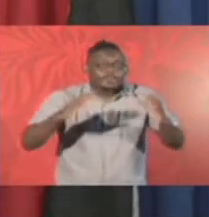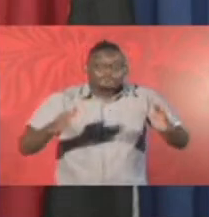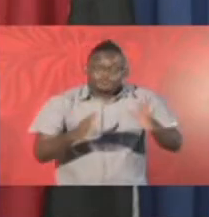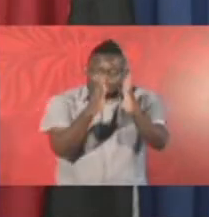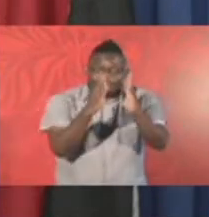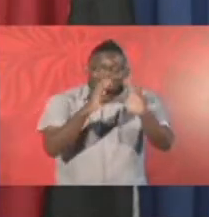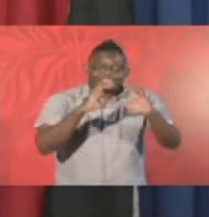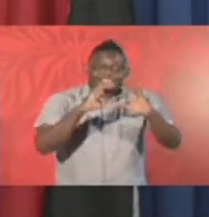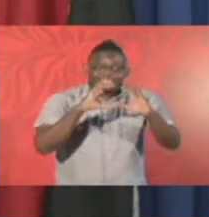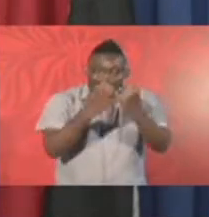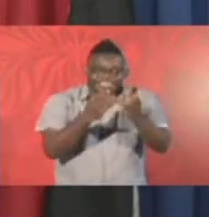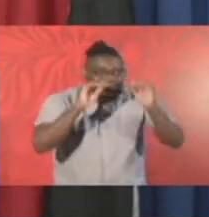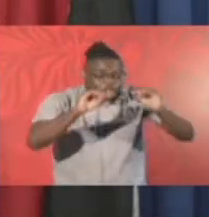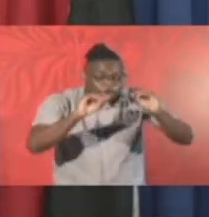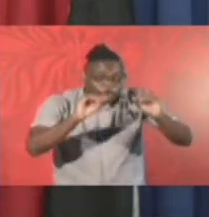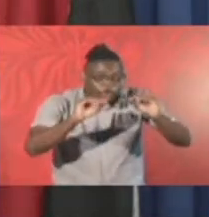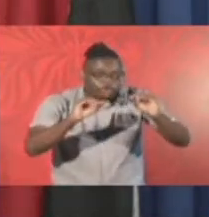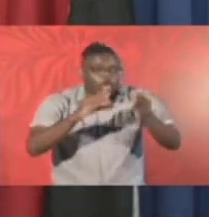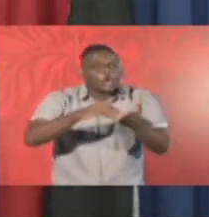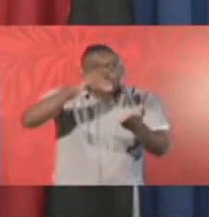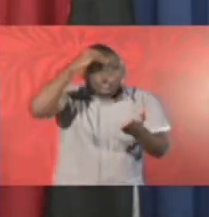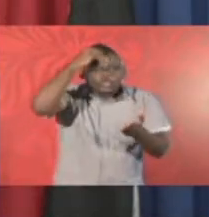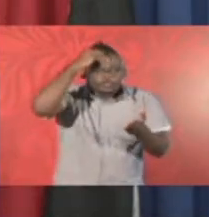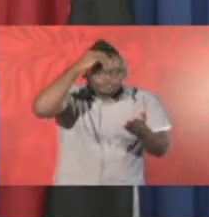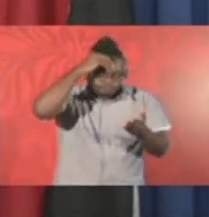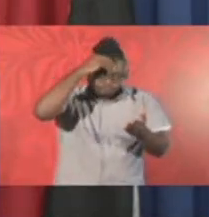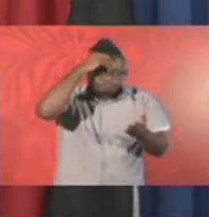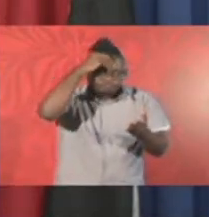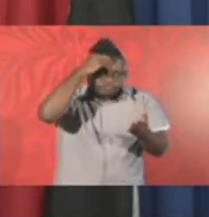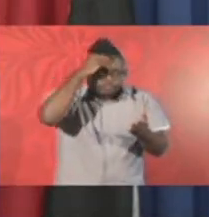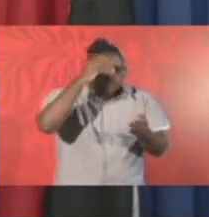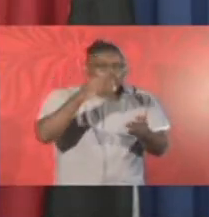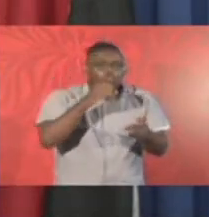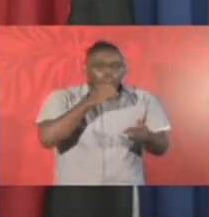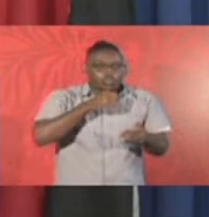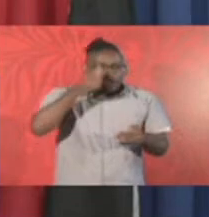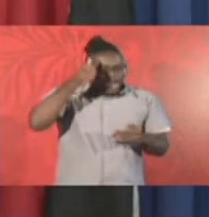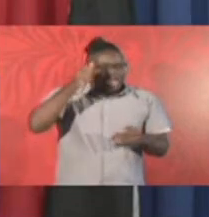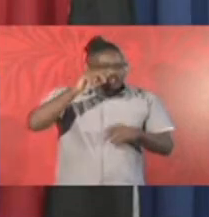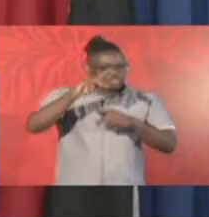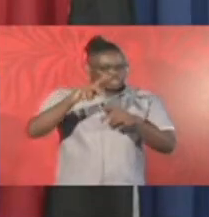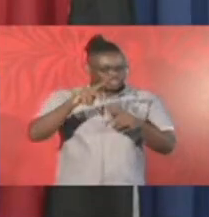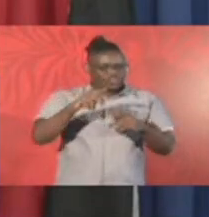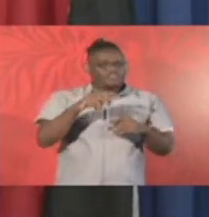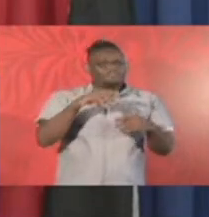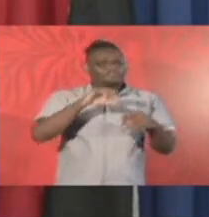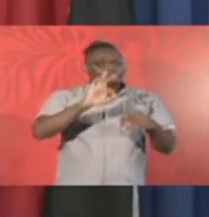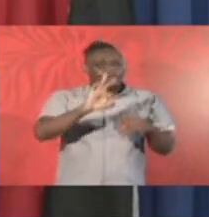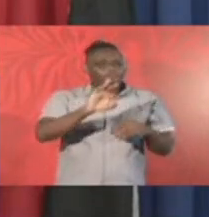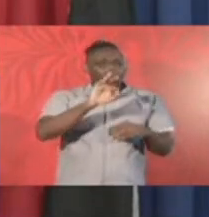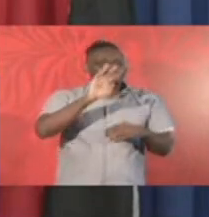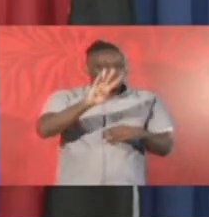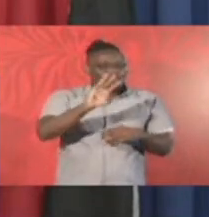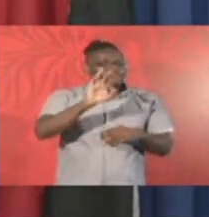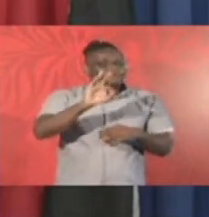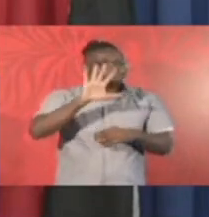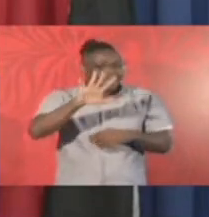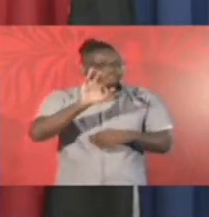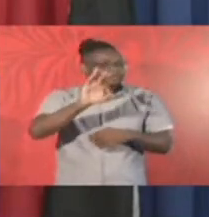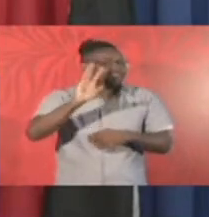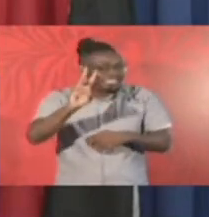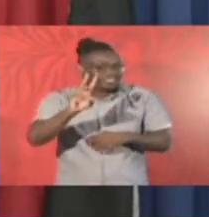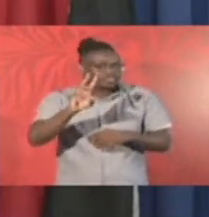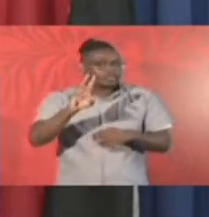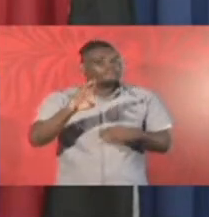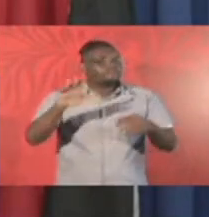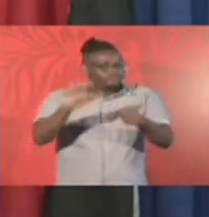teaching, and for the older students, those students would be required to be vaccinated so they can come